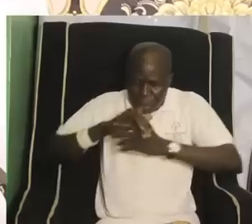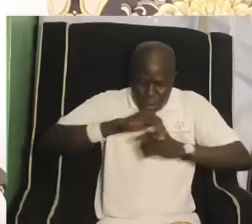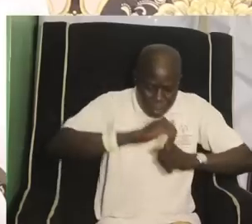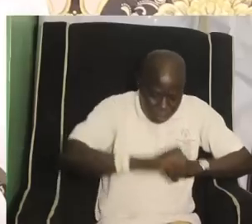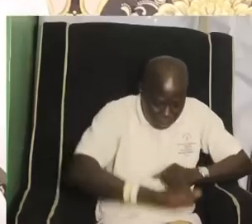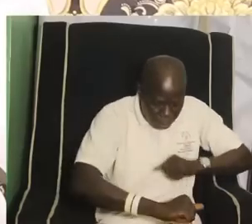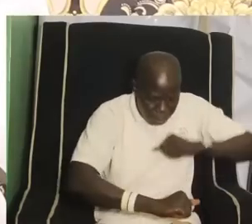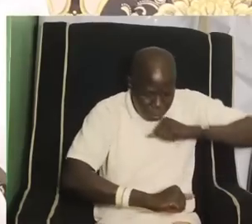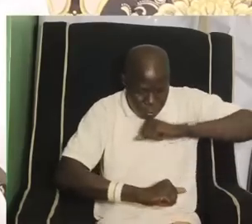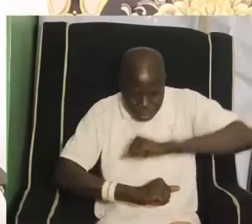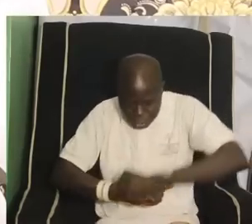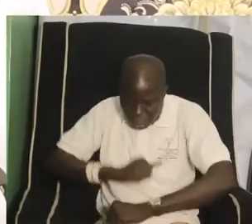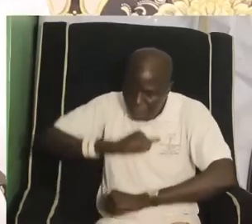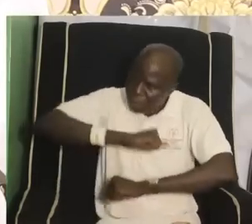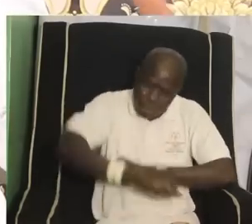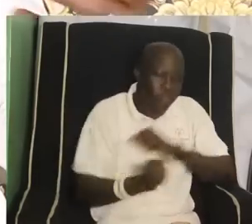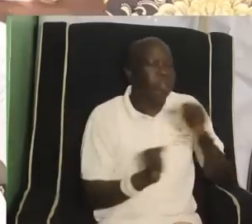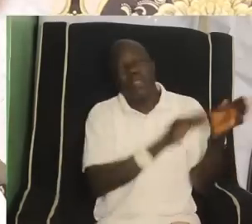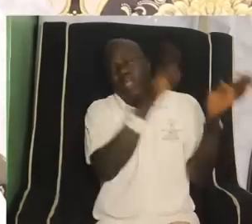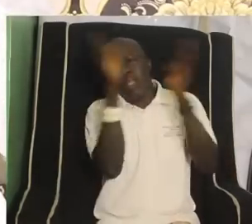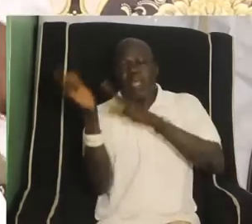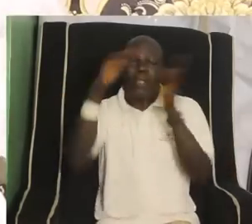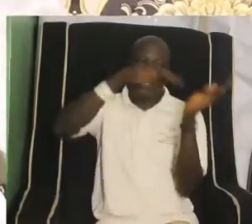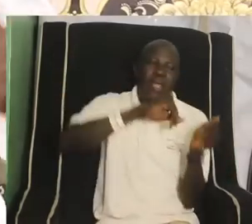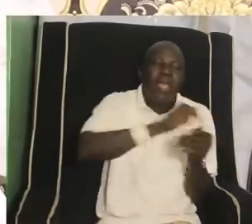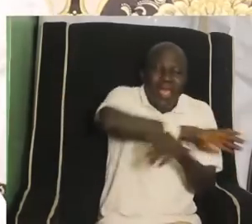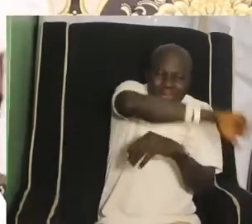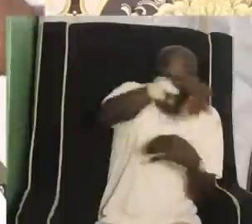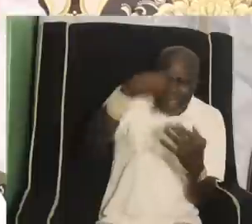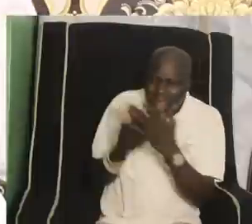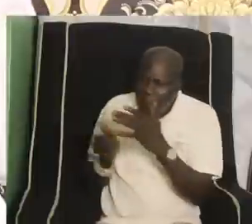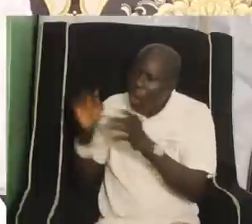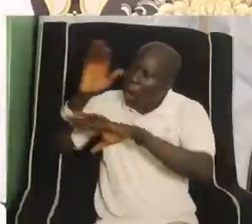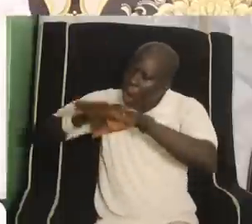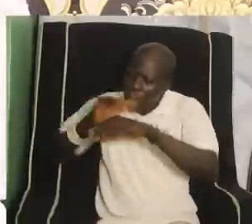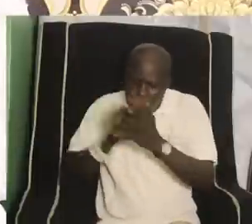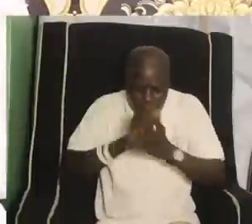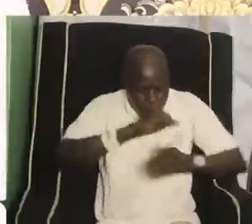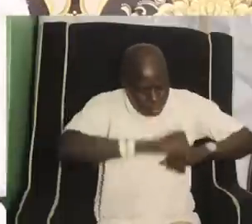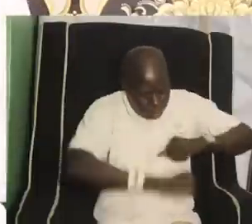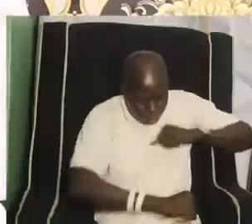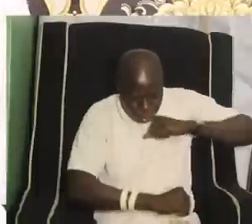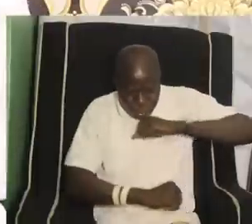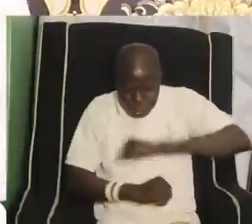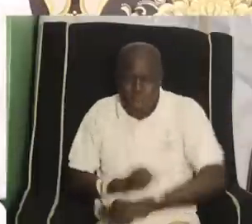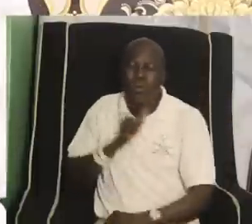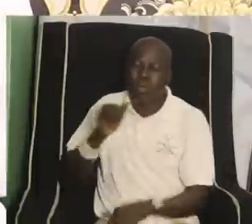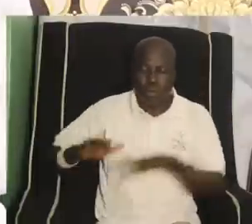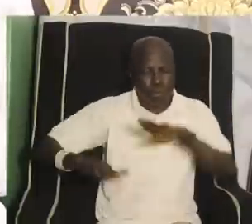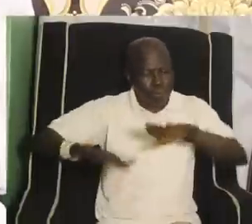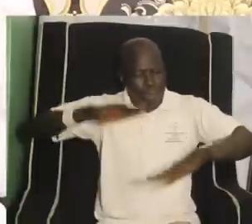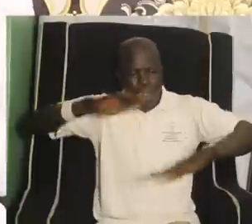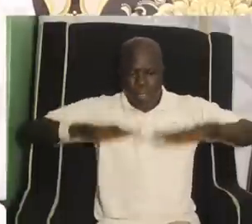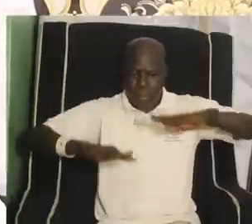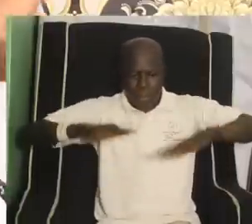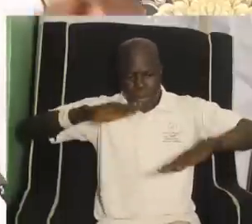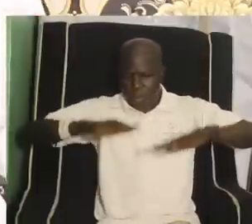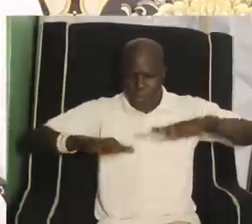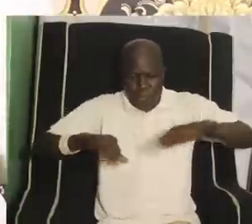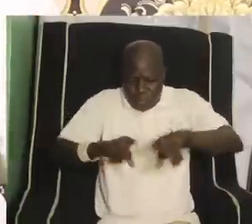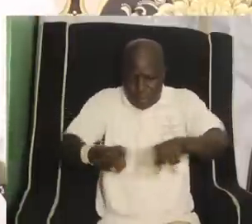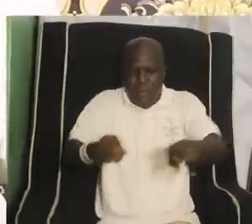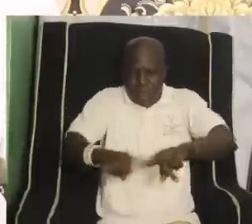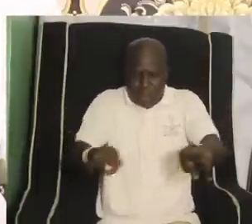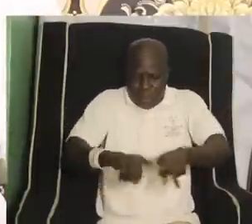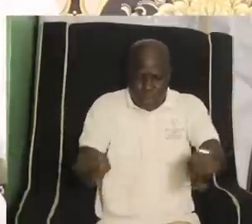your husband is struggling, iter and titter. His things are not balancing, he's struggling.